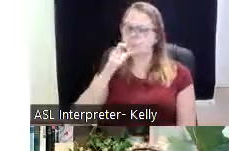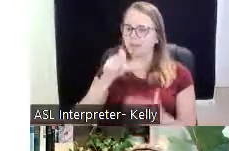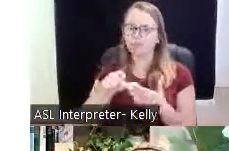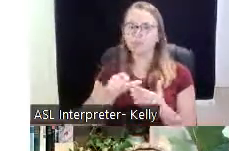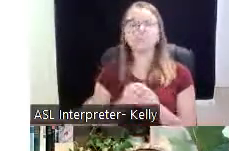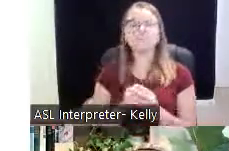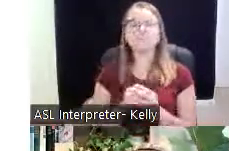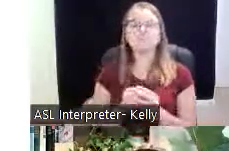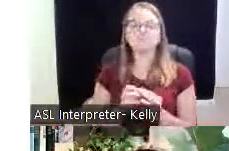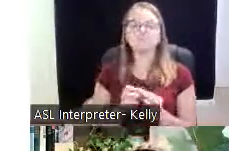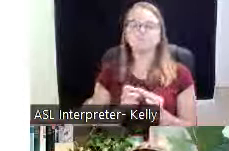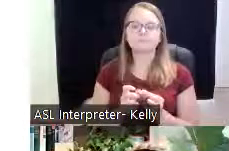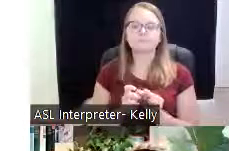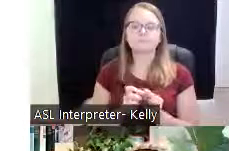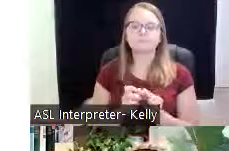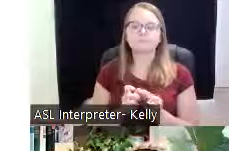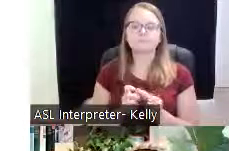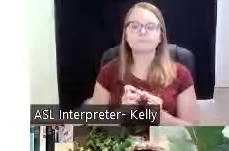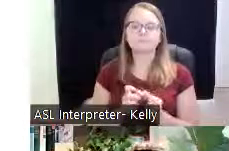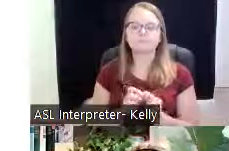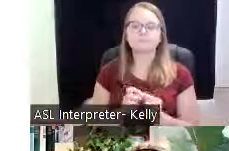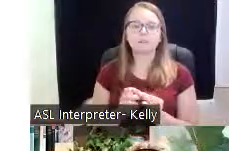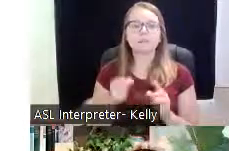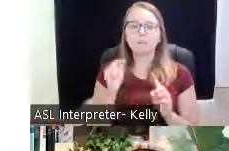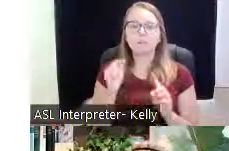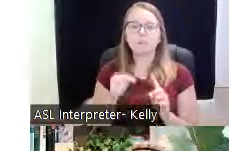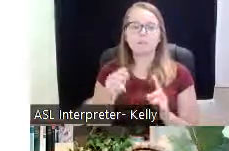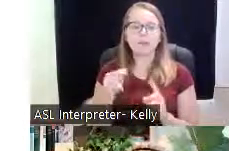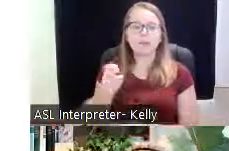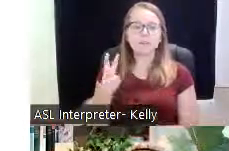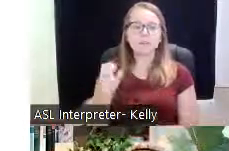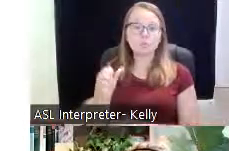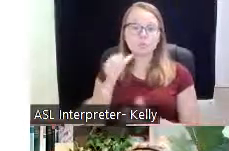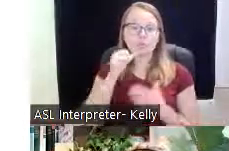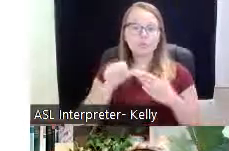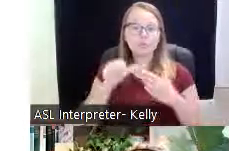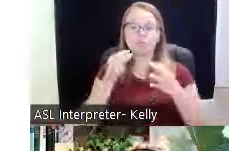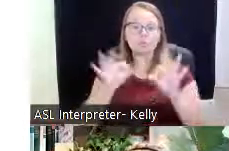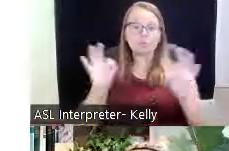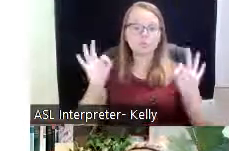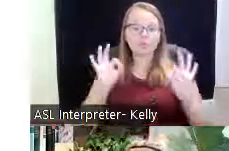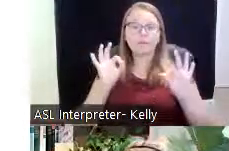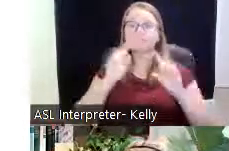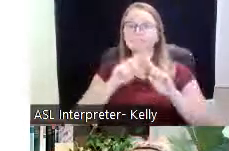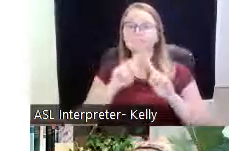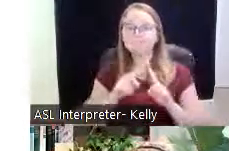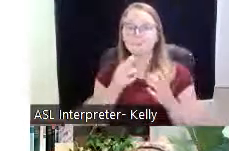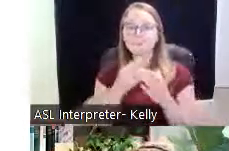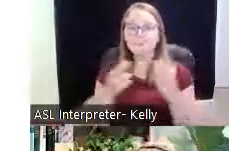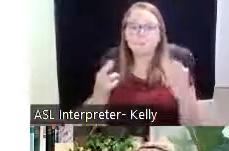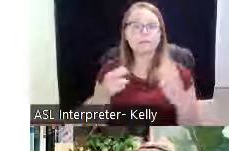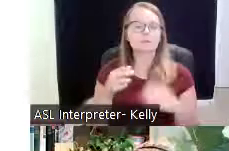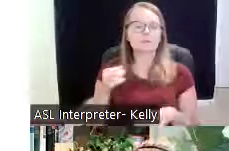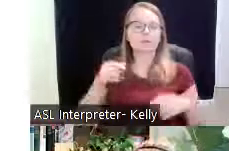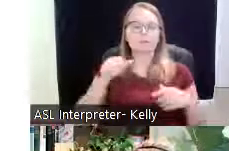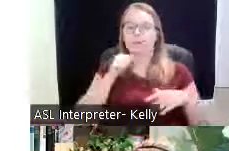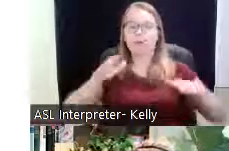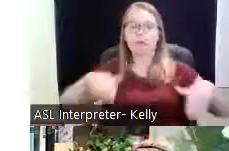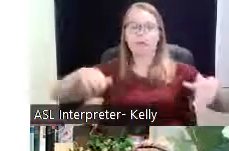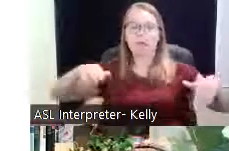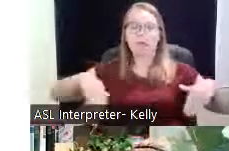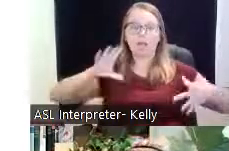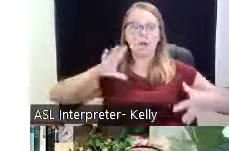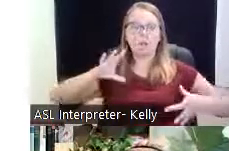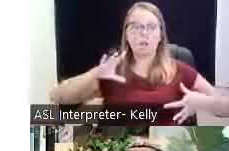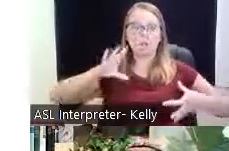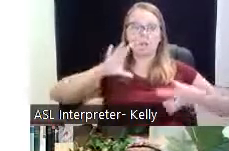Commit to Connect do monthly newsletters. Those are free along with really all the resources. So if you aren't already connected with Engaged